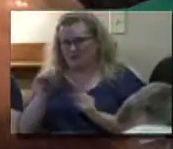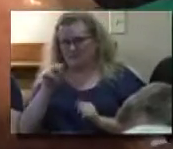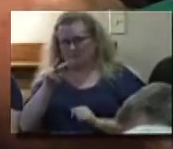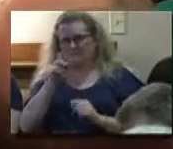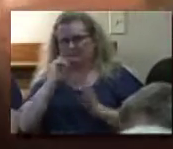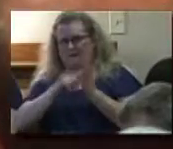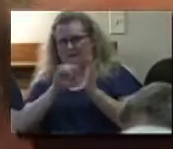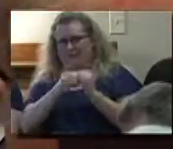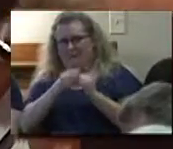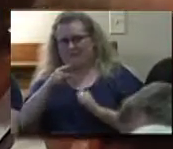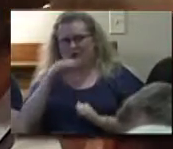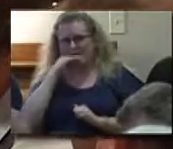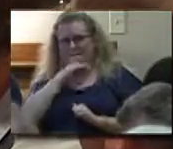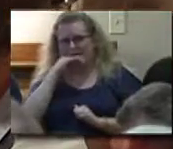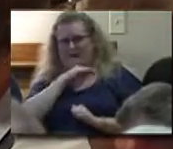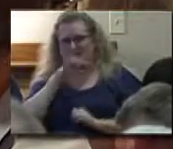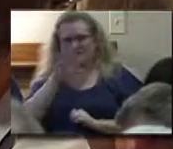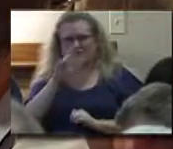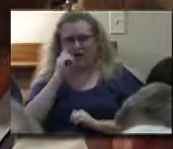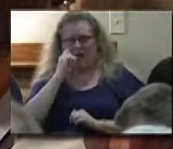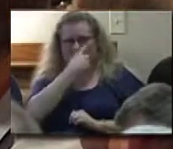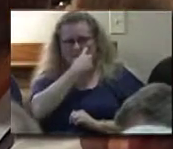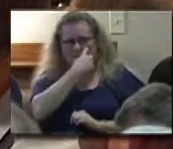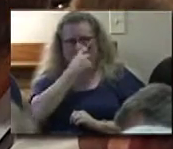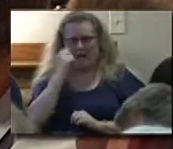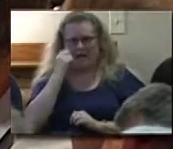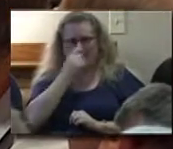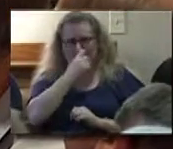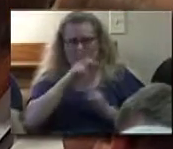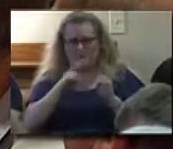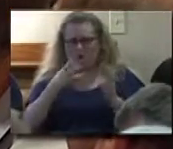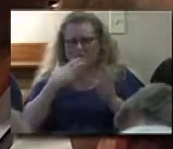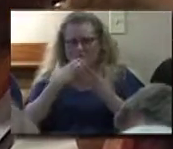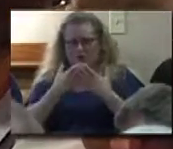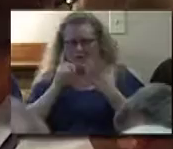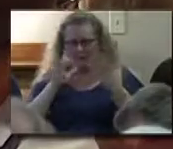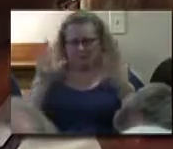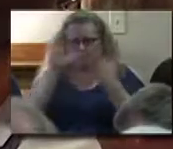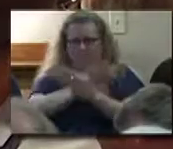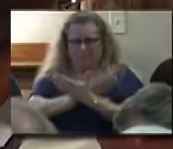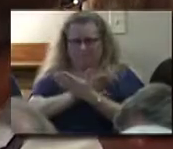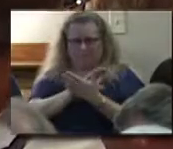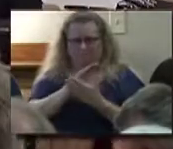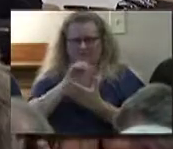body language, because they're very good at masking, and there's some very minimal eye